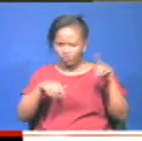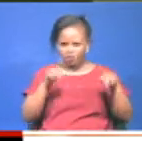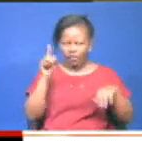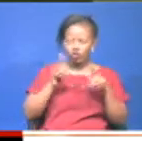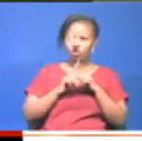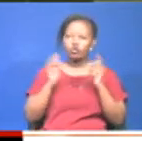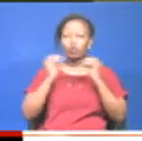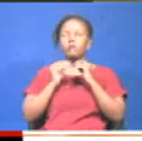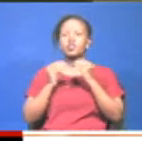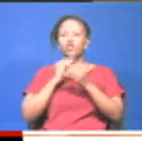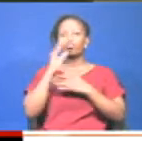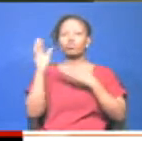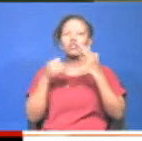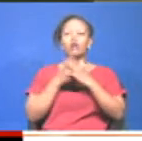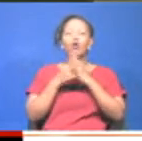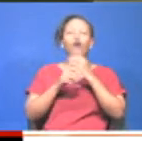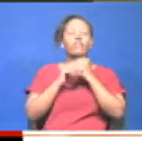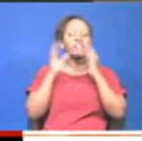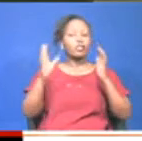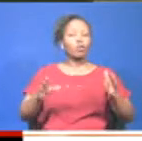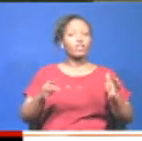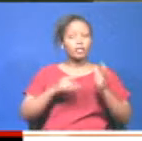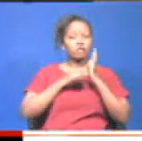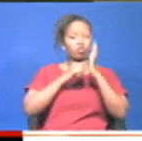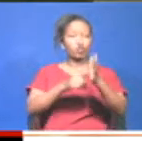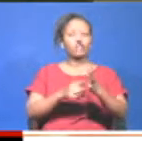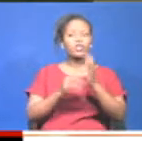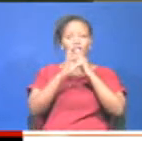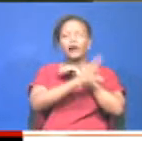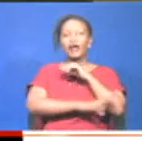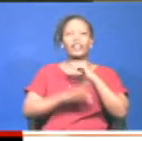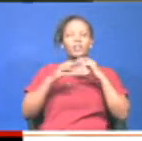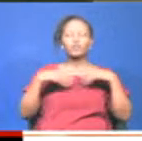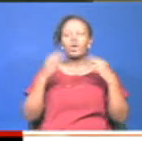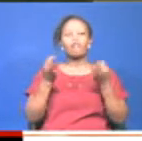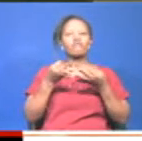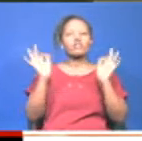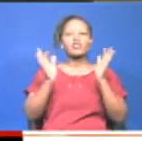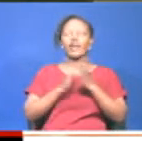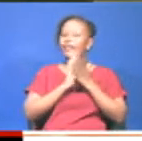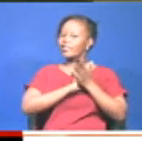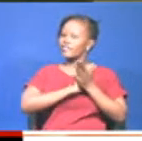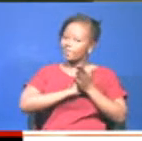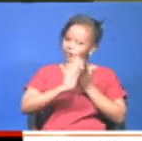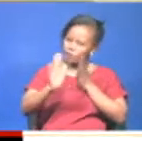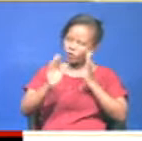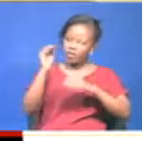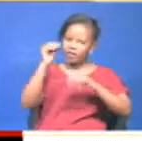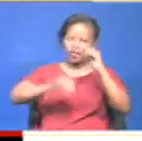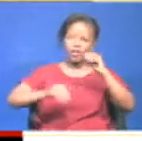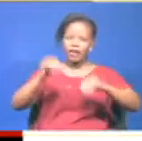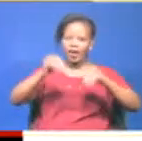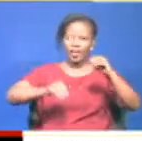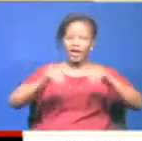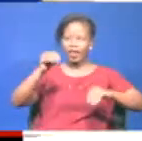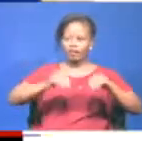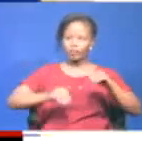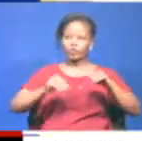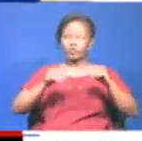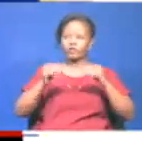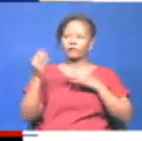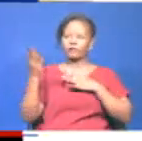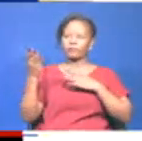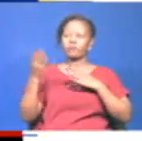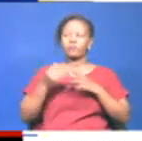stakeholders indicate the country will undergo a fair and smooth election process. In a